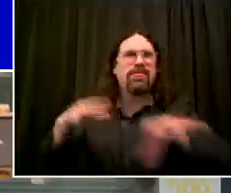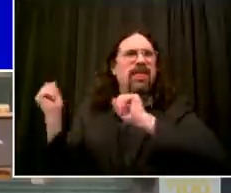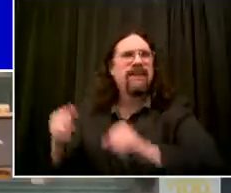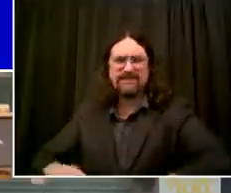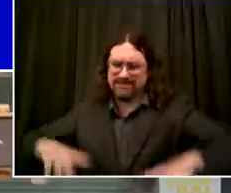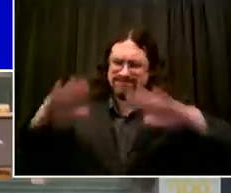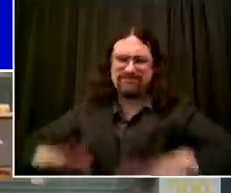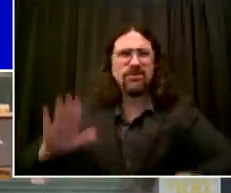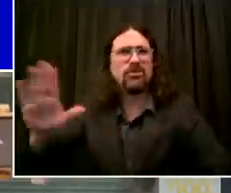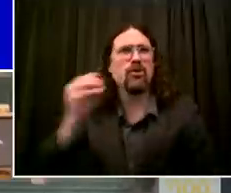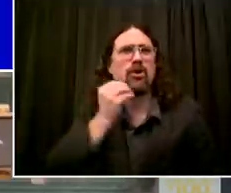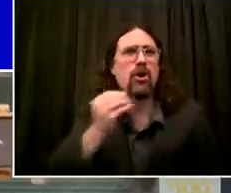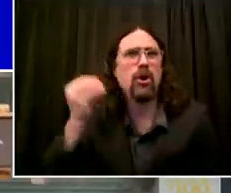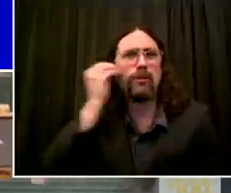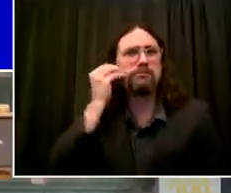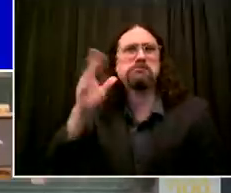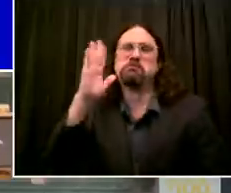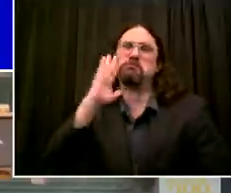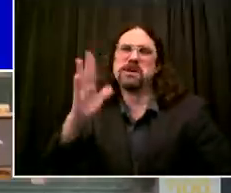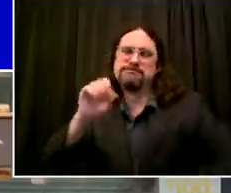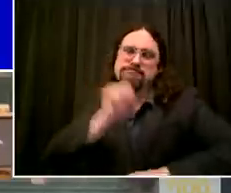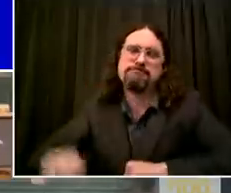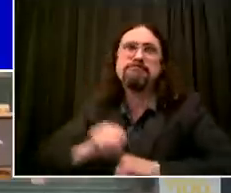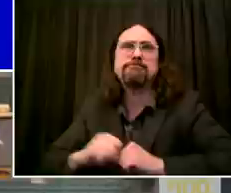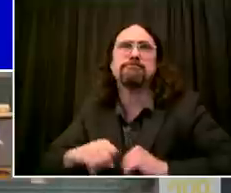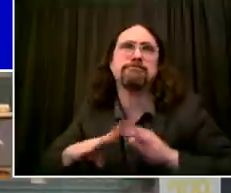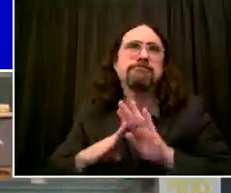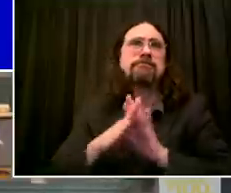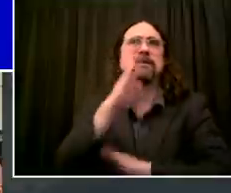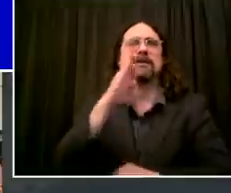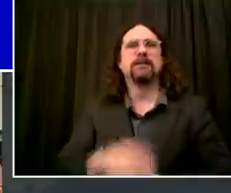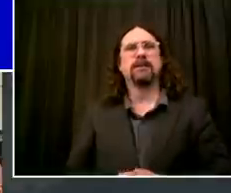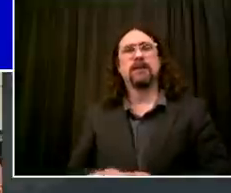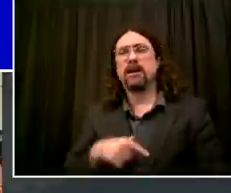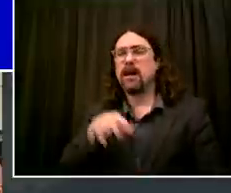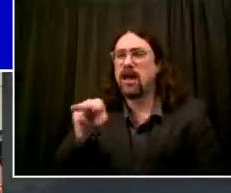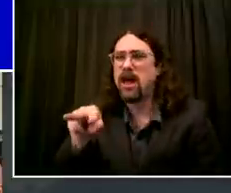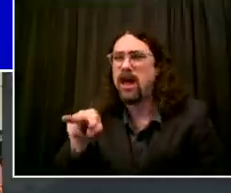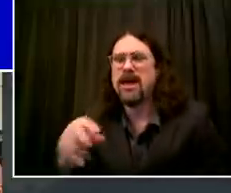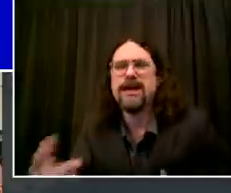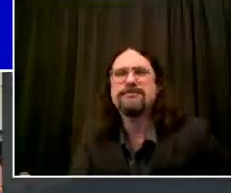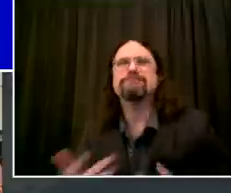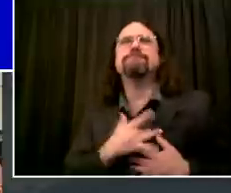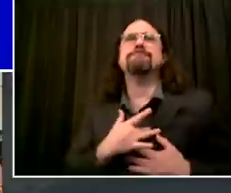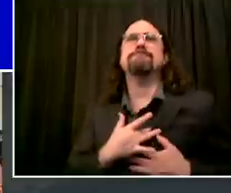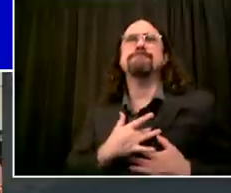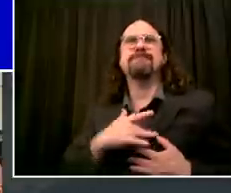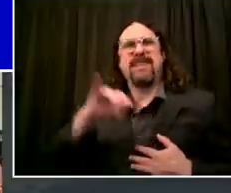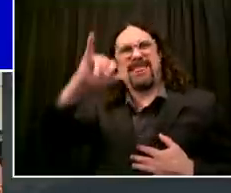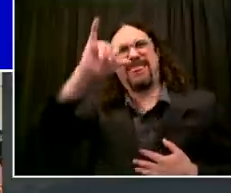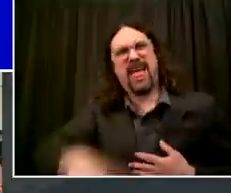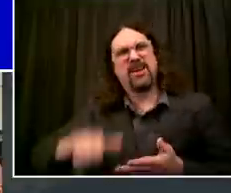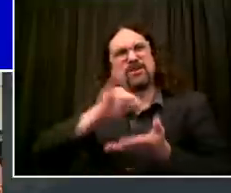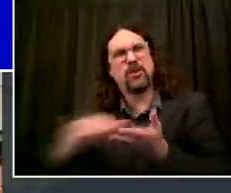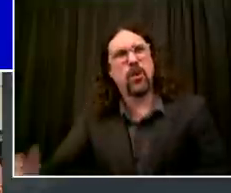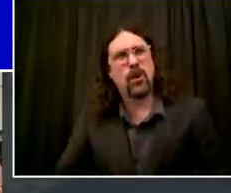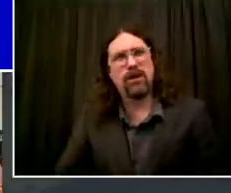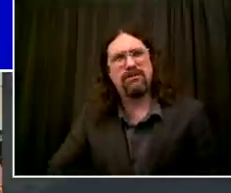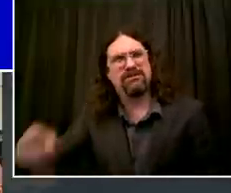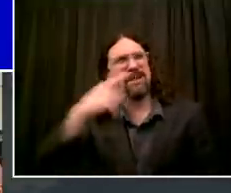was in a neighborhood that went through such tough times decades ago, and a lot of people I was with yesterday, elected officials, community leaders, store